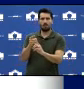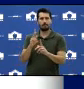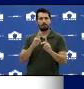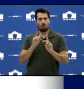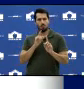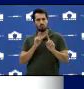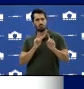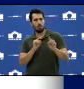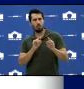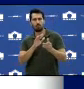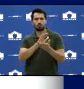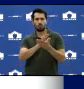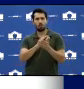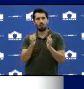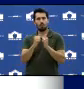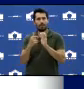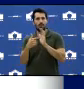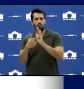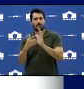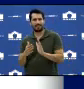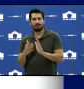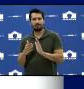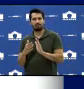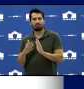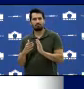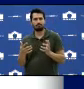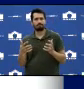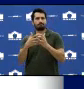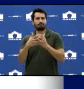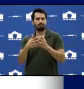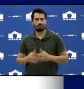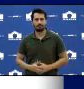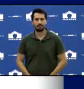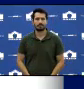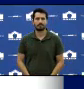folks go to school with the trustee that represents that area.